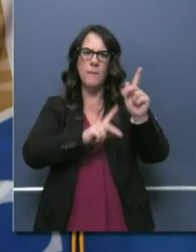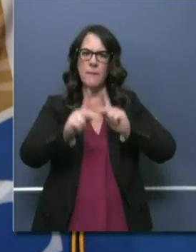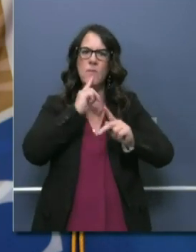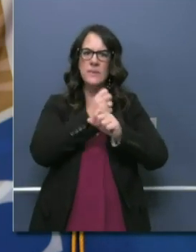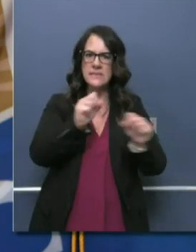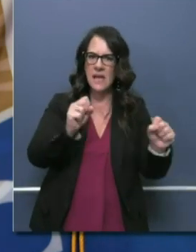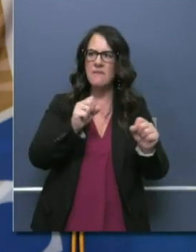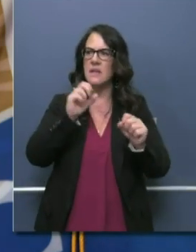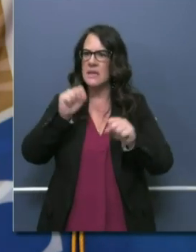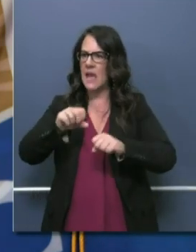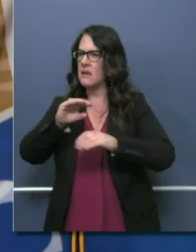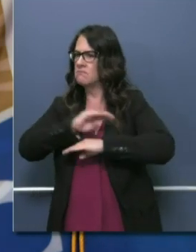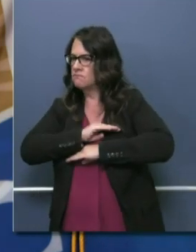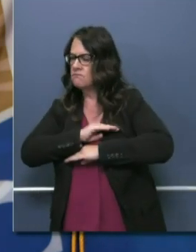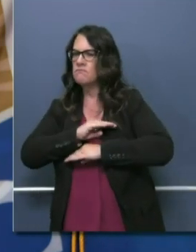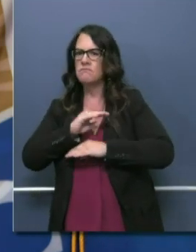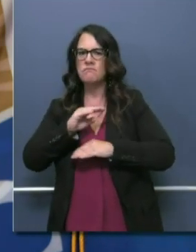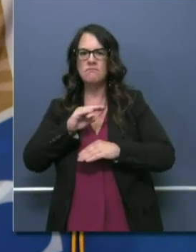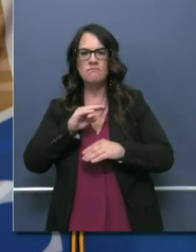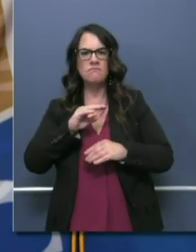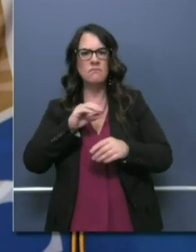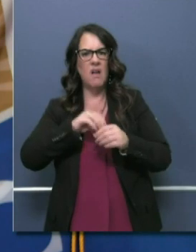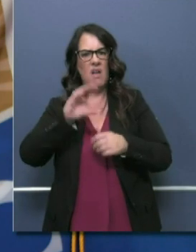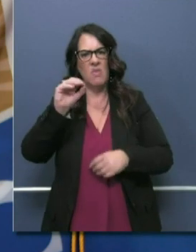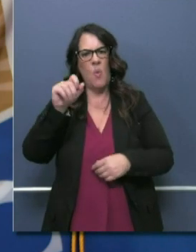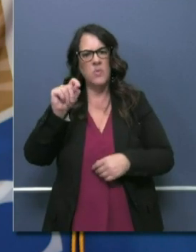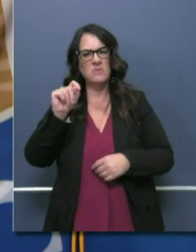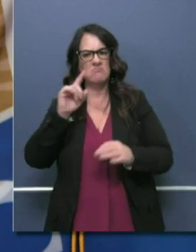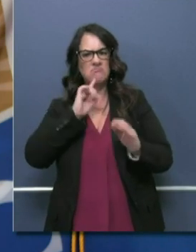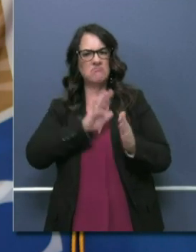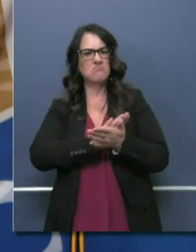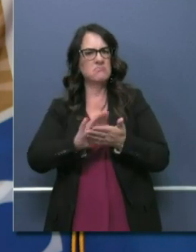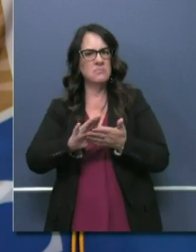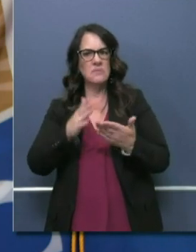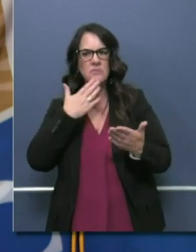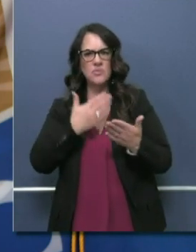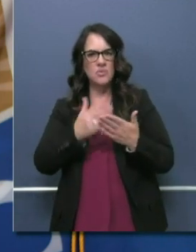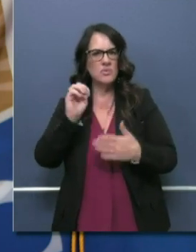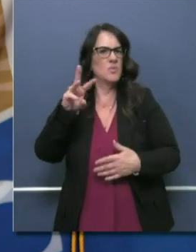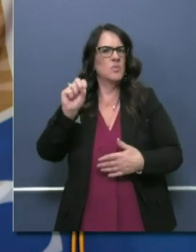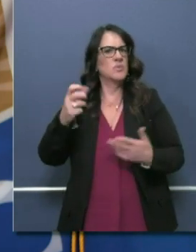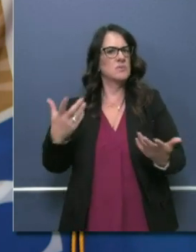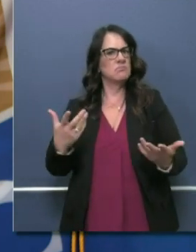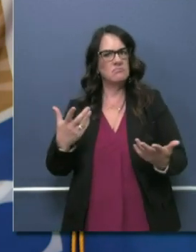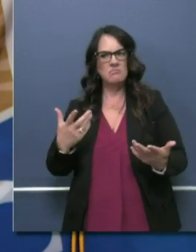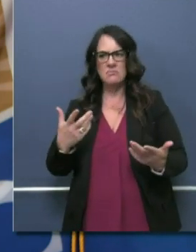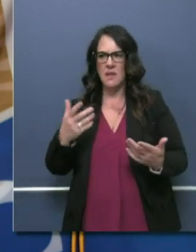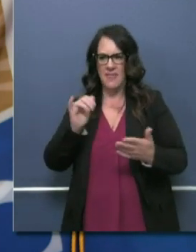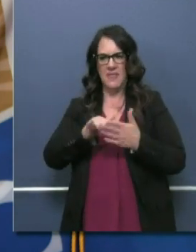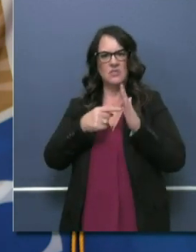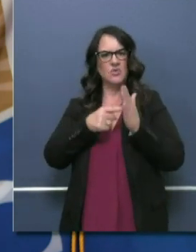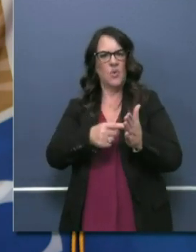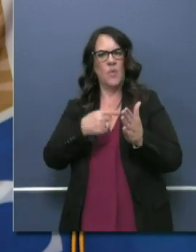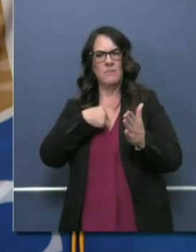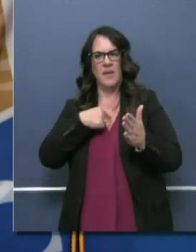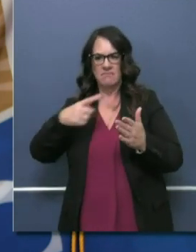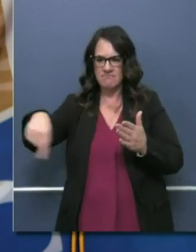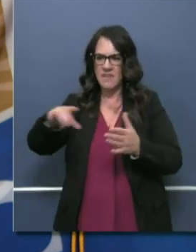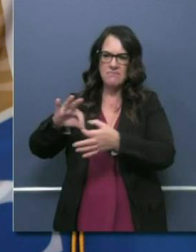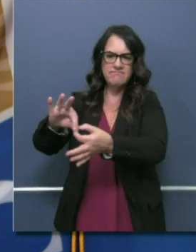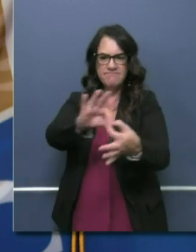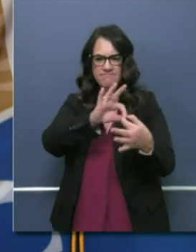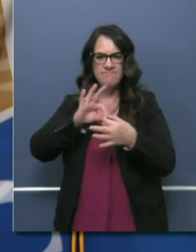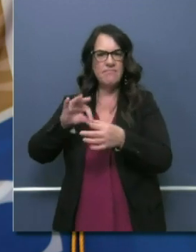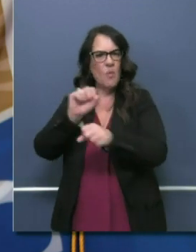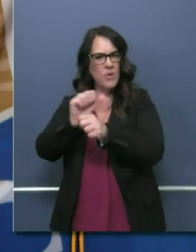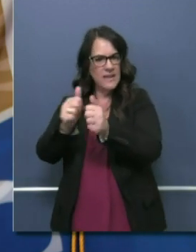practices up and down the coast. But again, good news, spirit of collaboration, partnership,